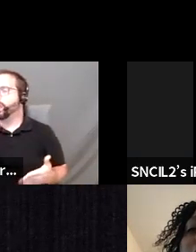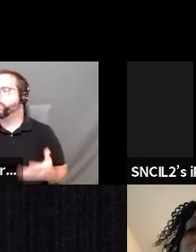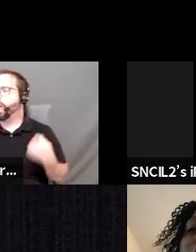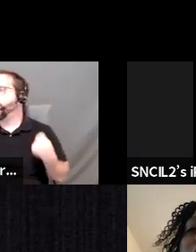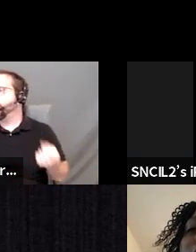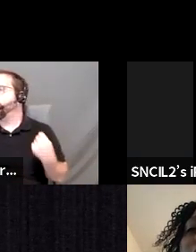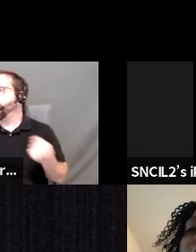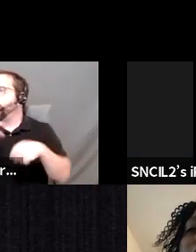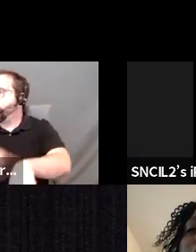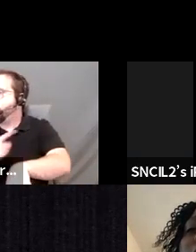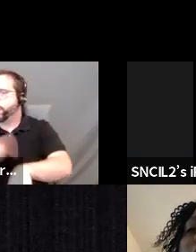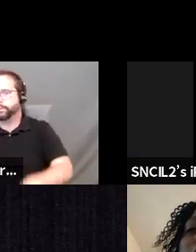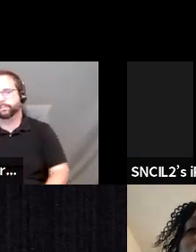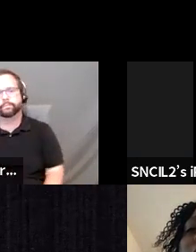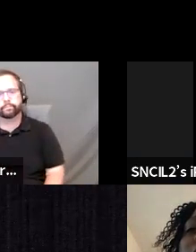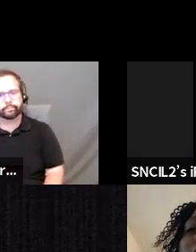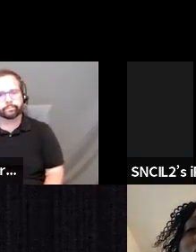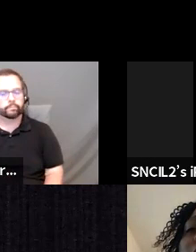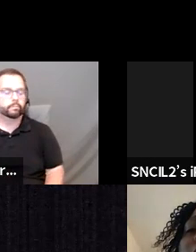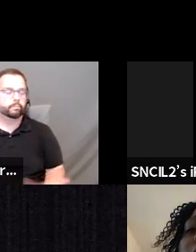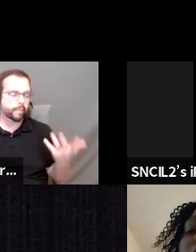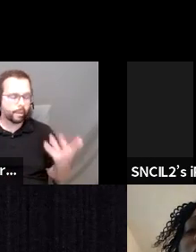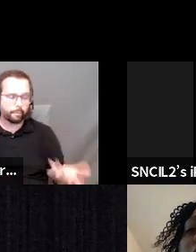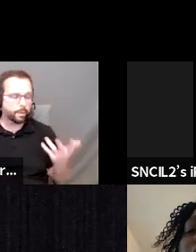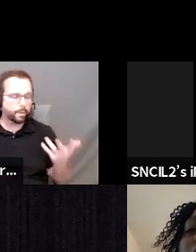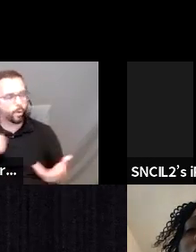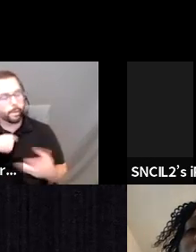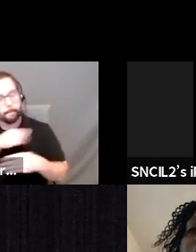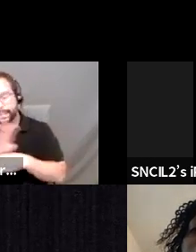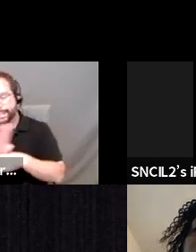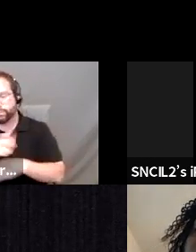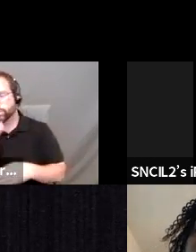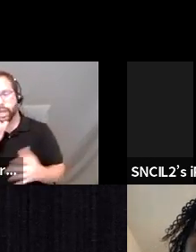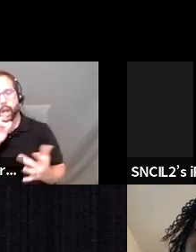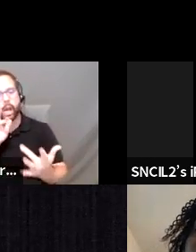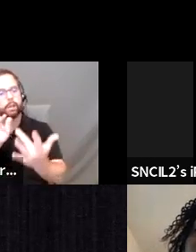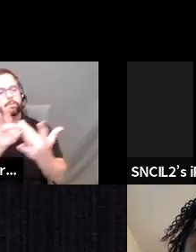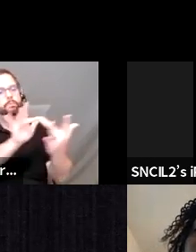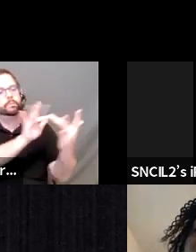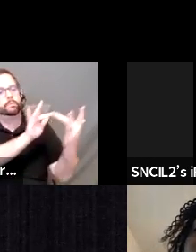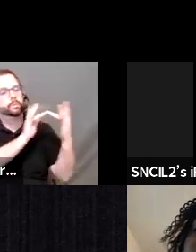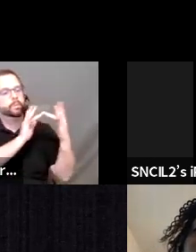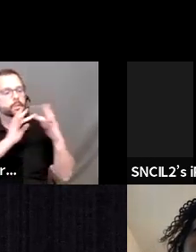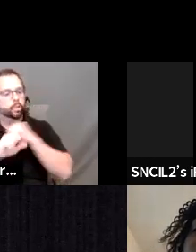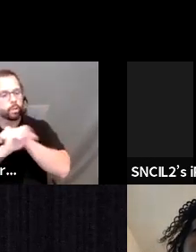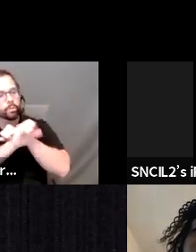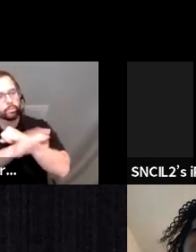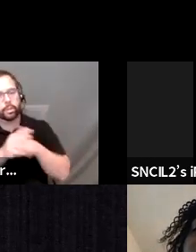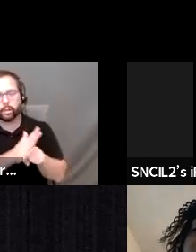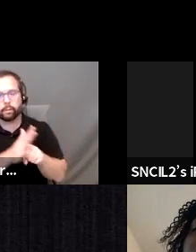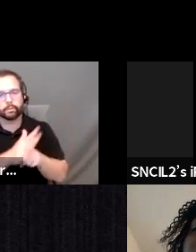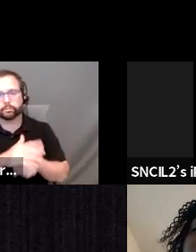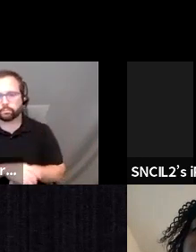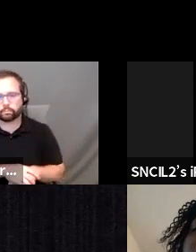with our day-to-day stuff and we're not reaching out to consumers the way we should, or community partners. And the ones that have been successful have been